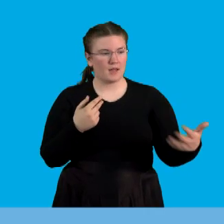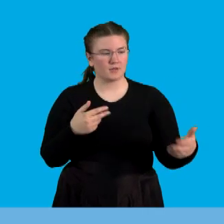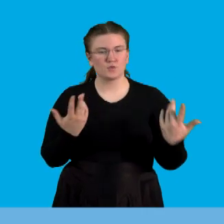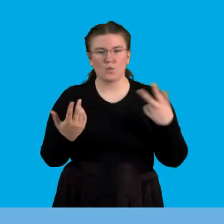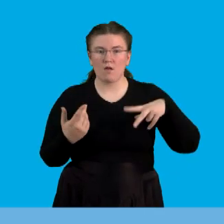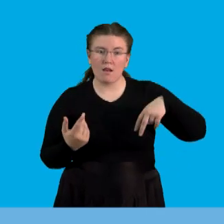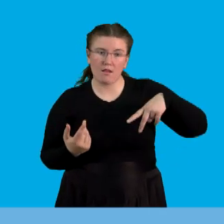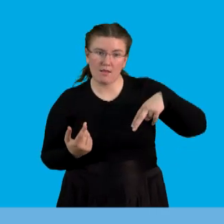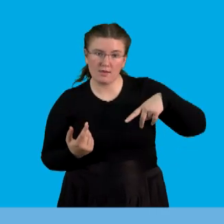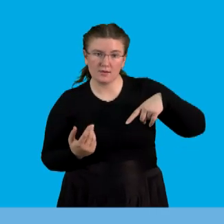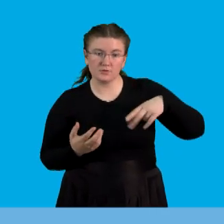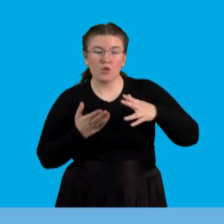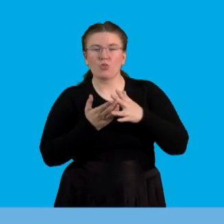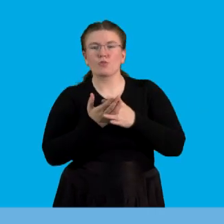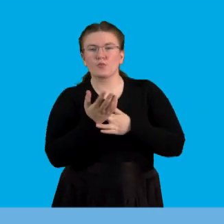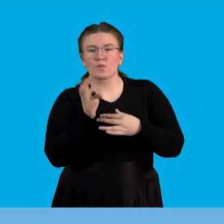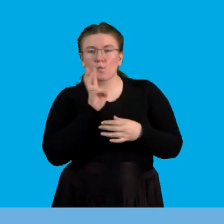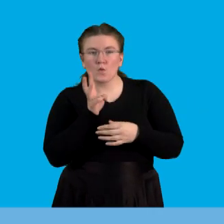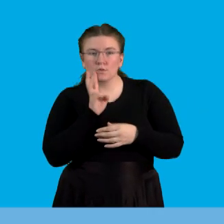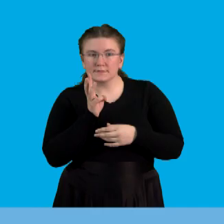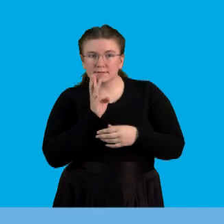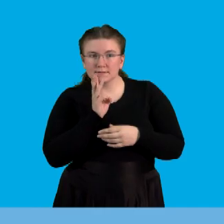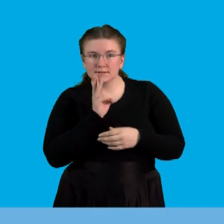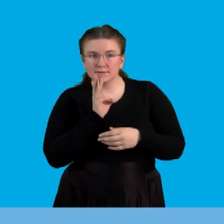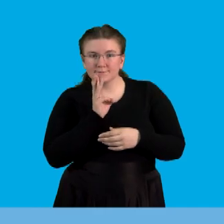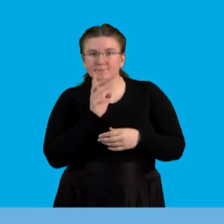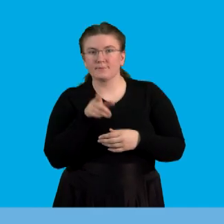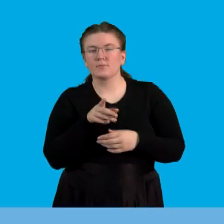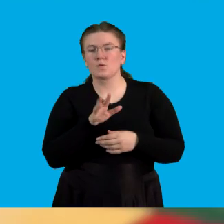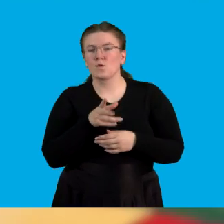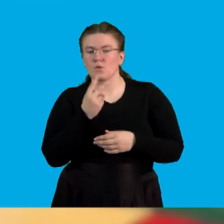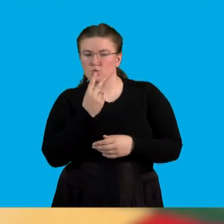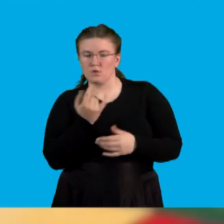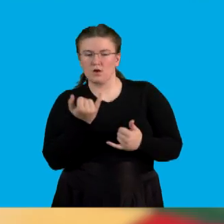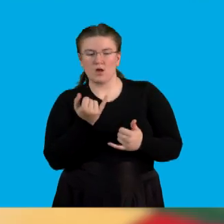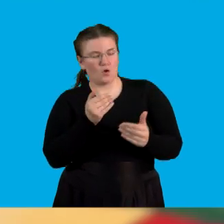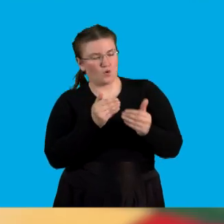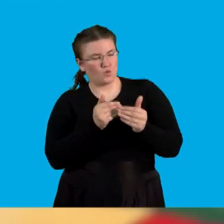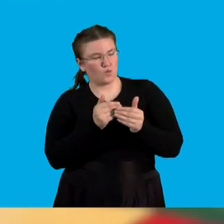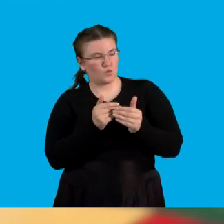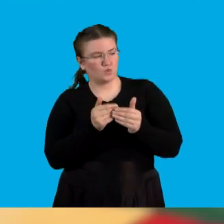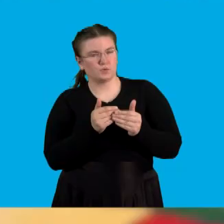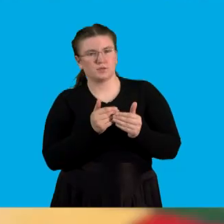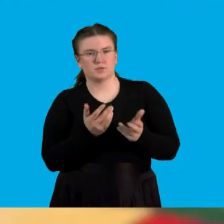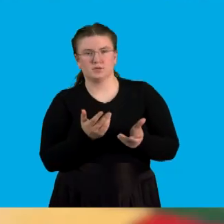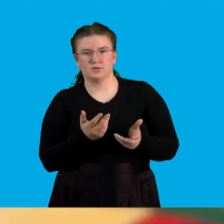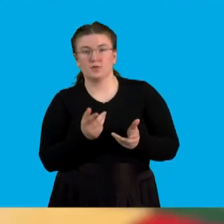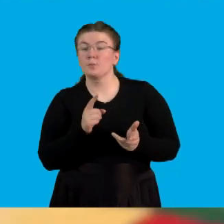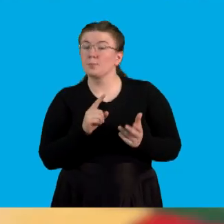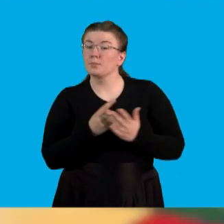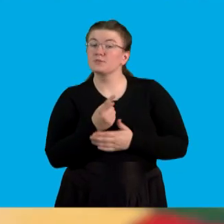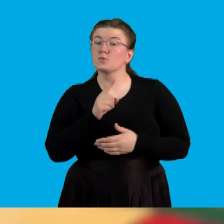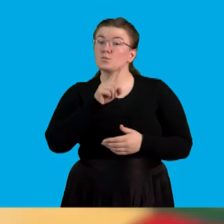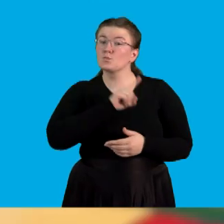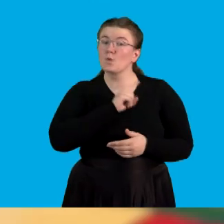hands through, in this case, water. They are going to be appearing as if they are closer than what they actually are. Why does that